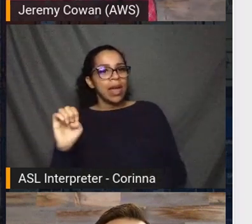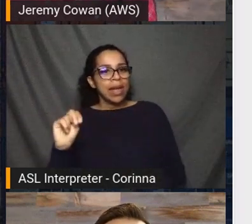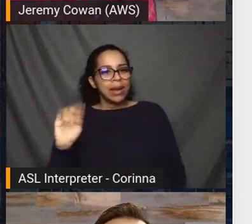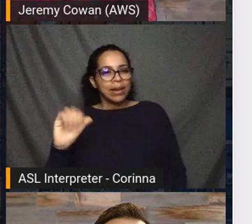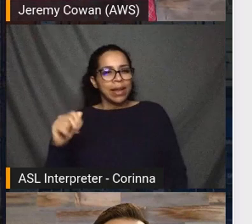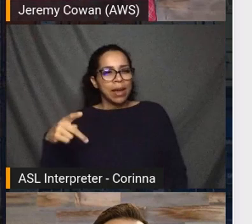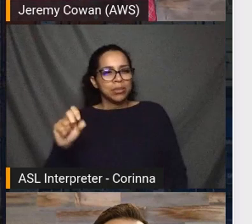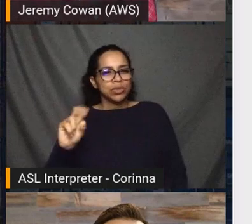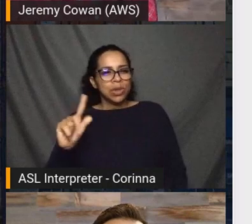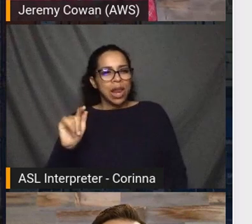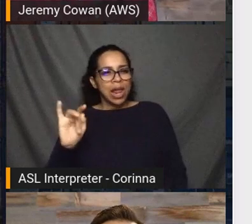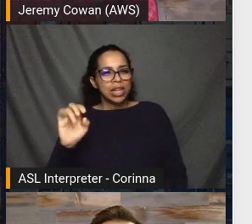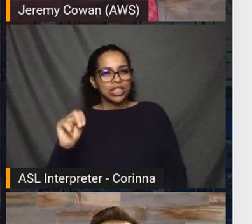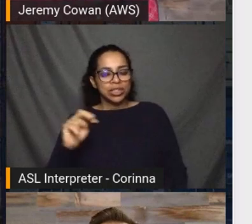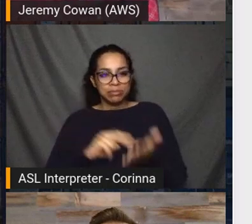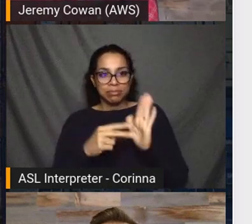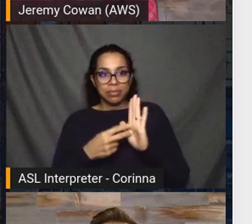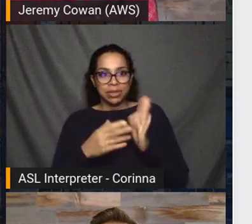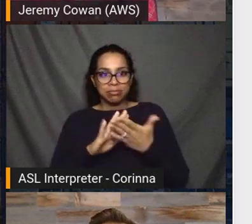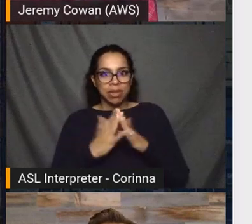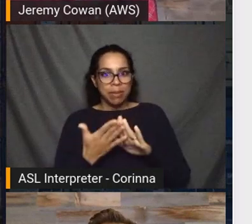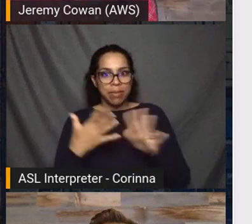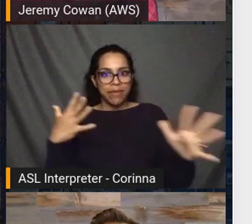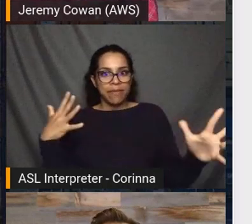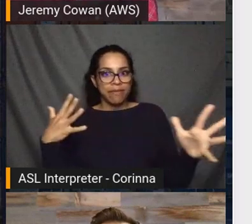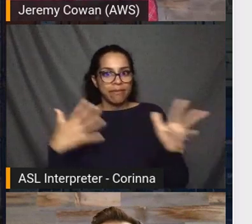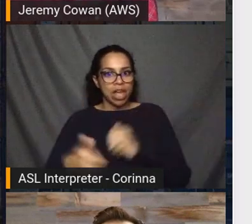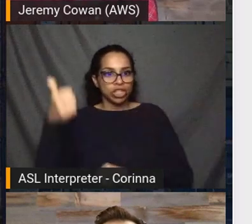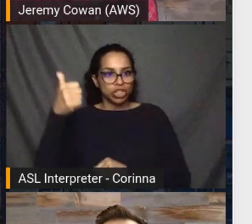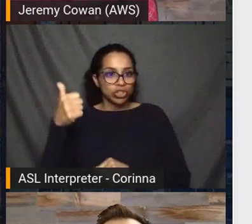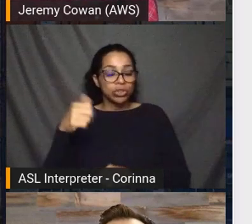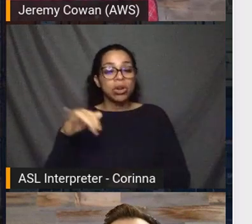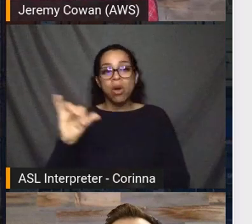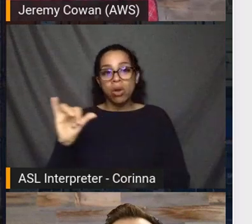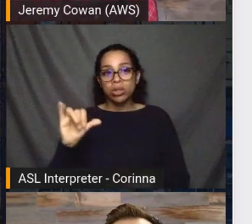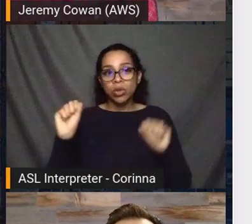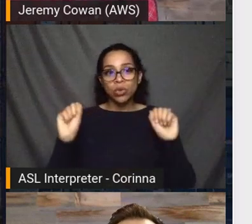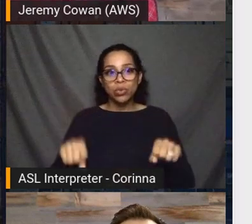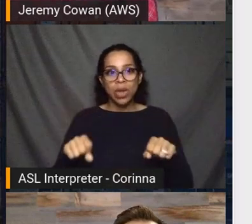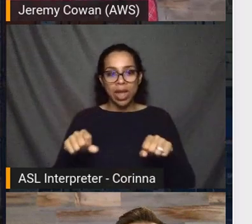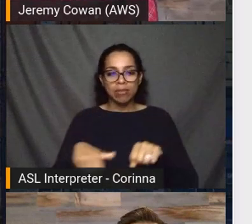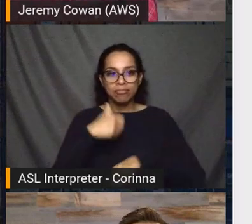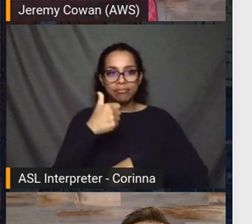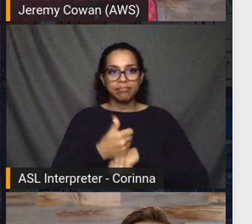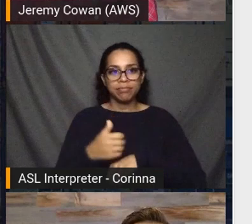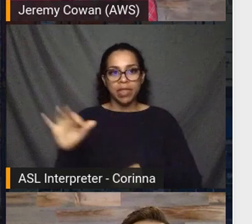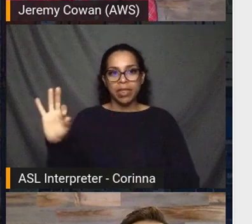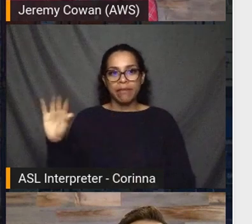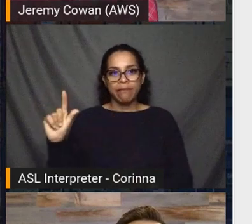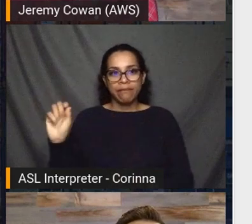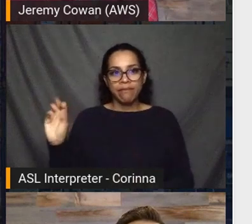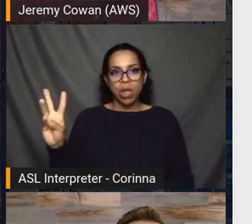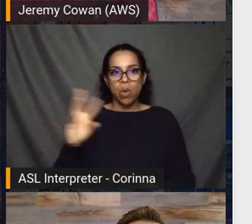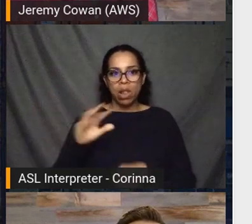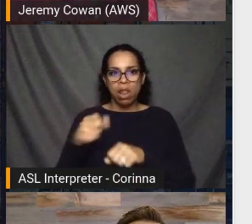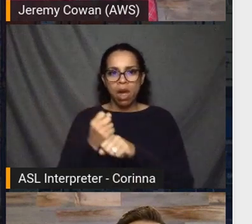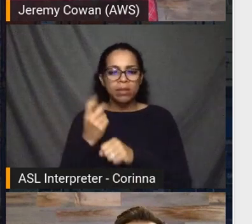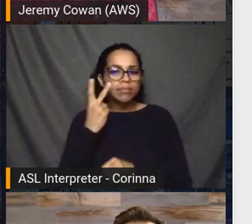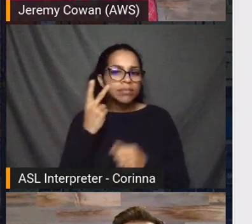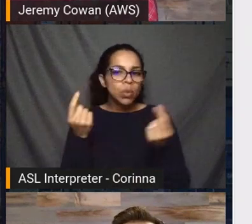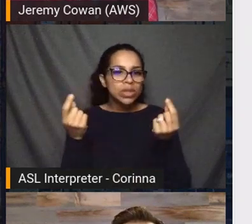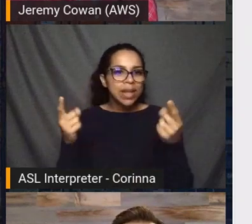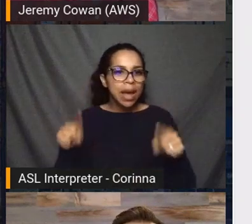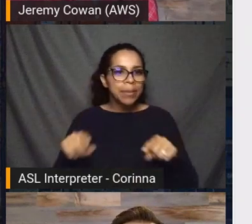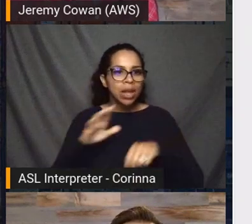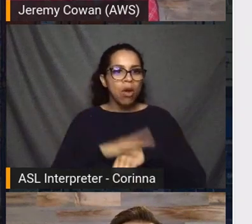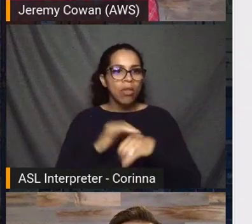usually faster, right? And also you can enable the flow logs and then see what is happening on the wire